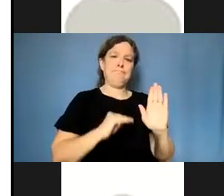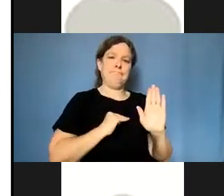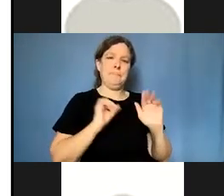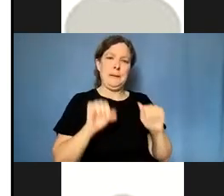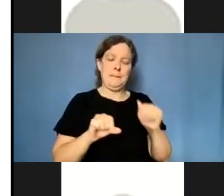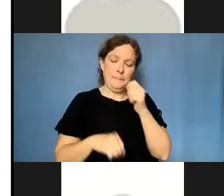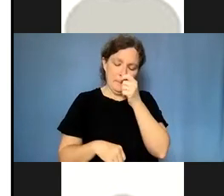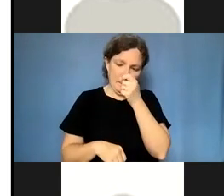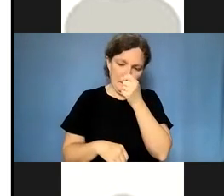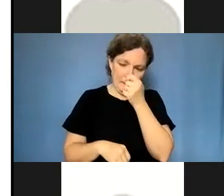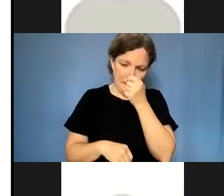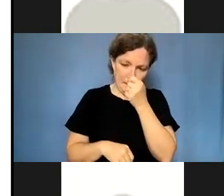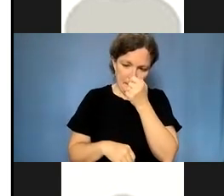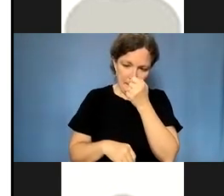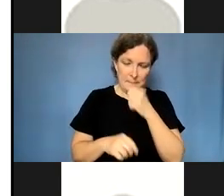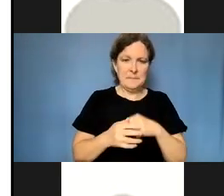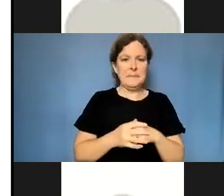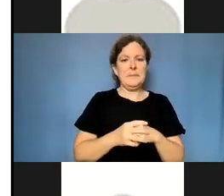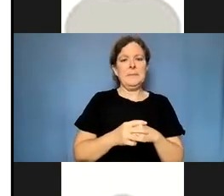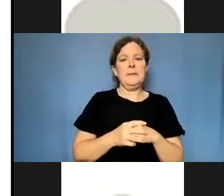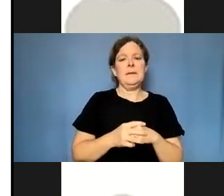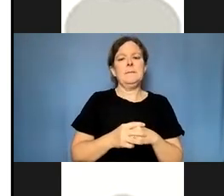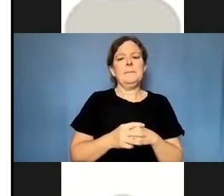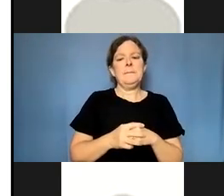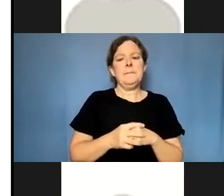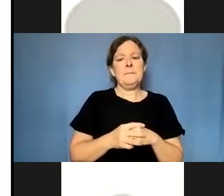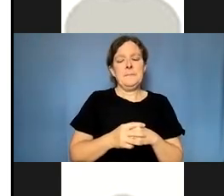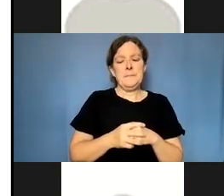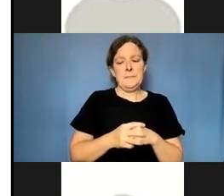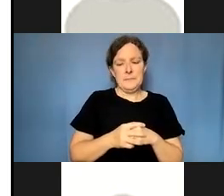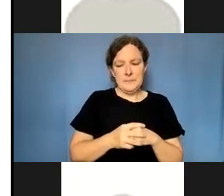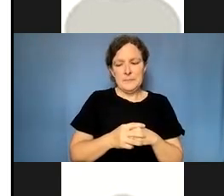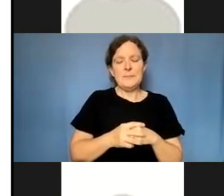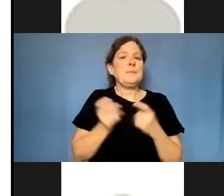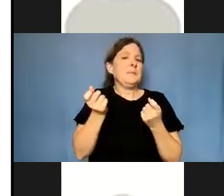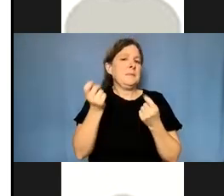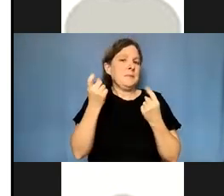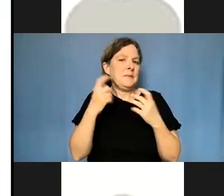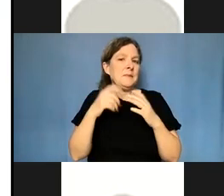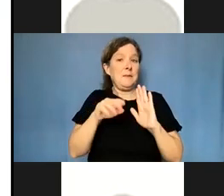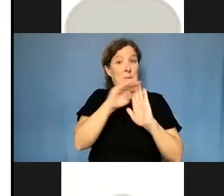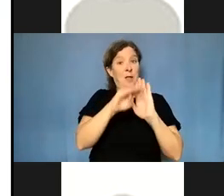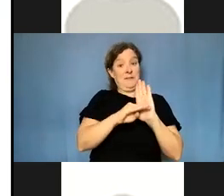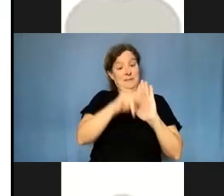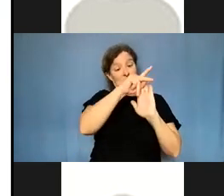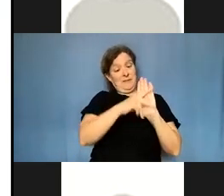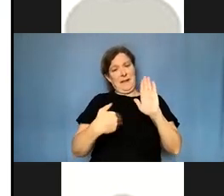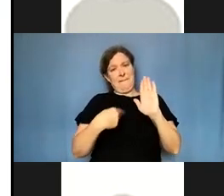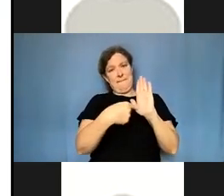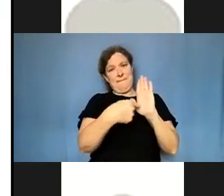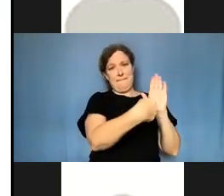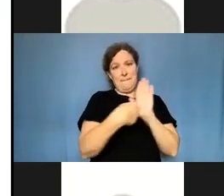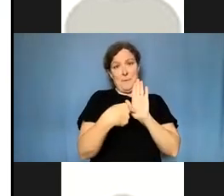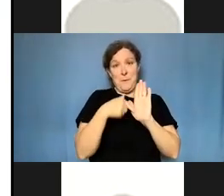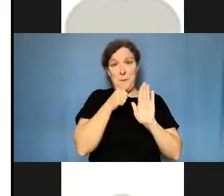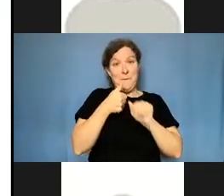is a policy that is applied by many, many thousands of different people across